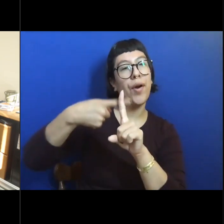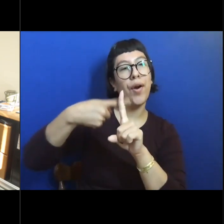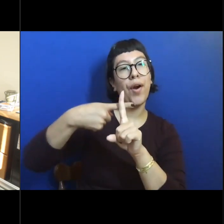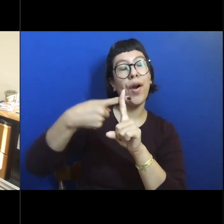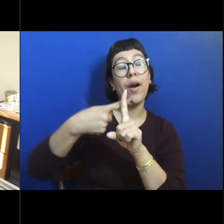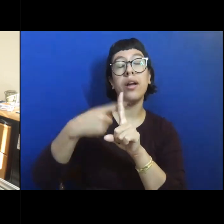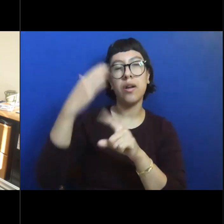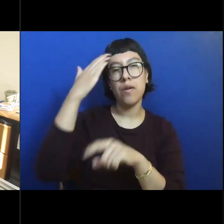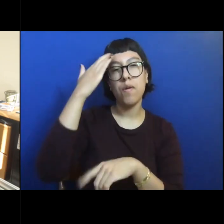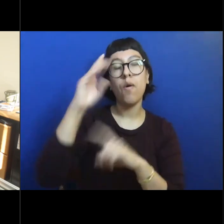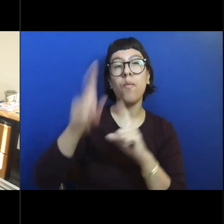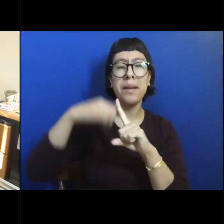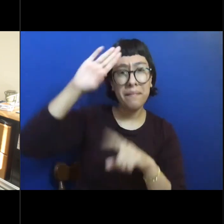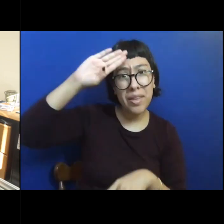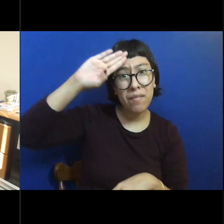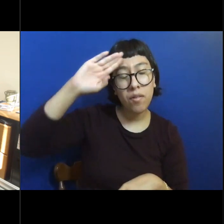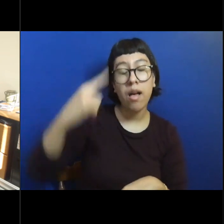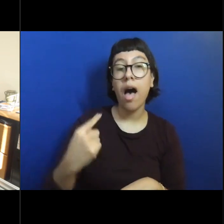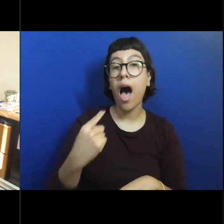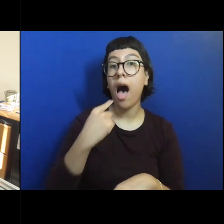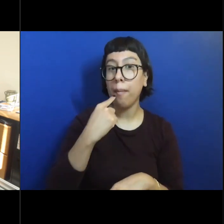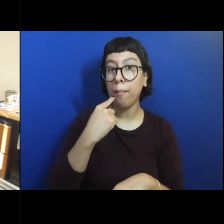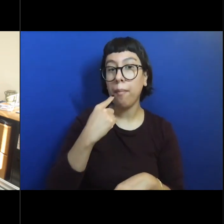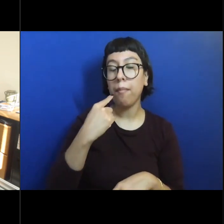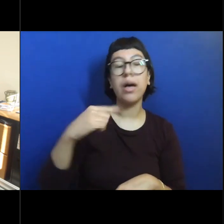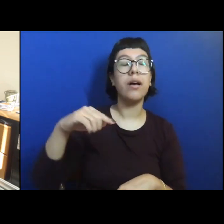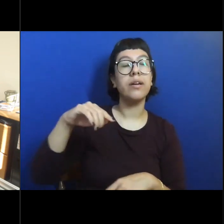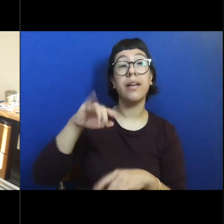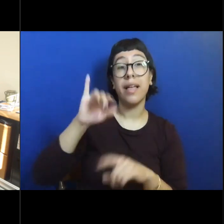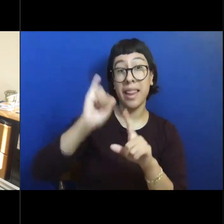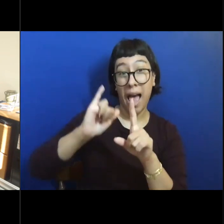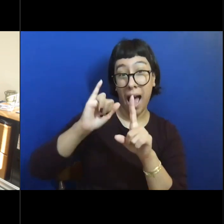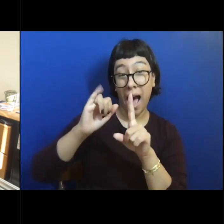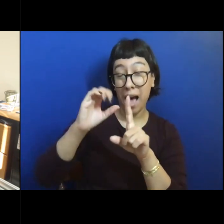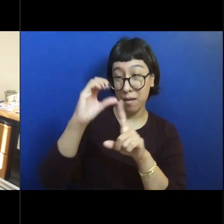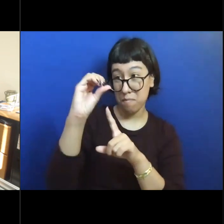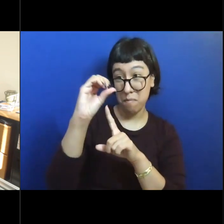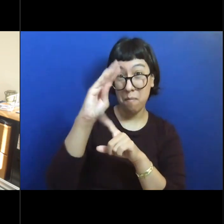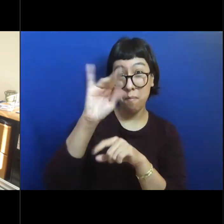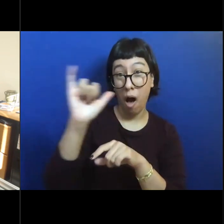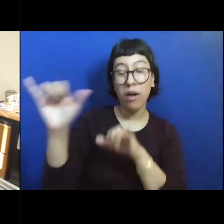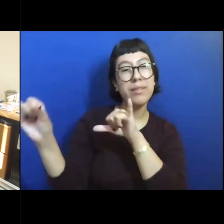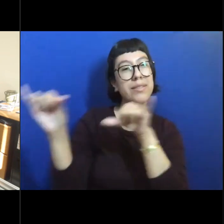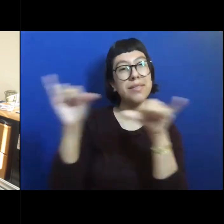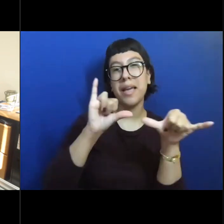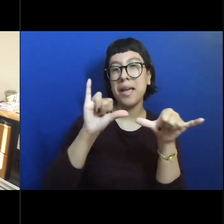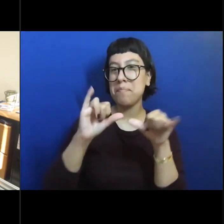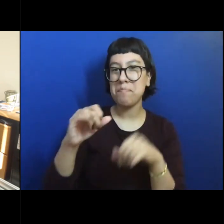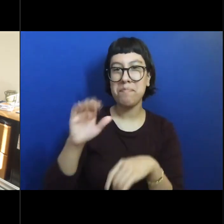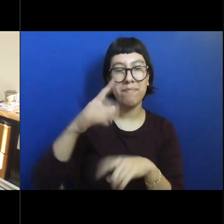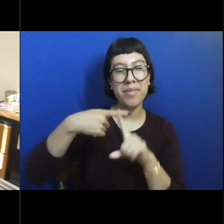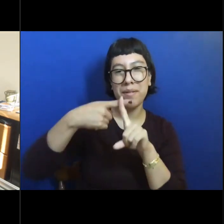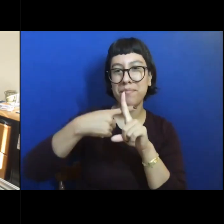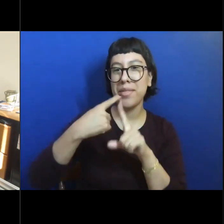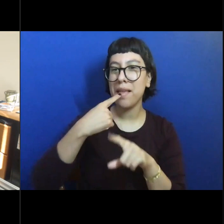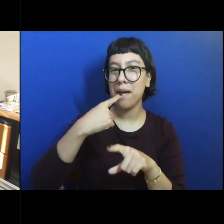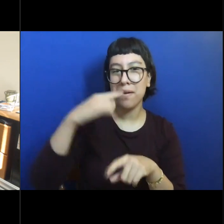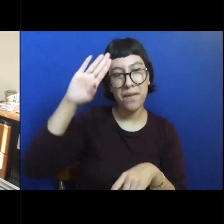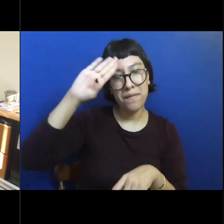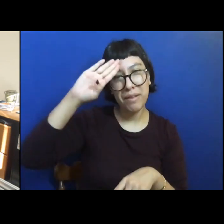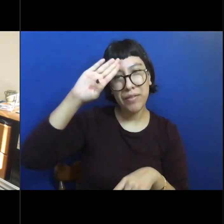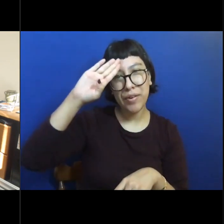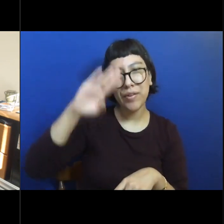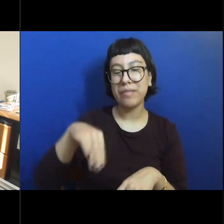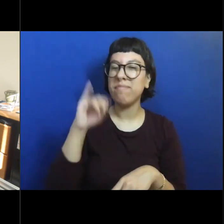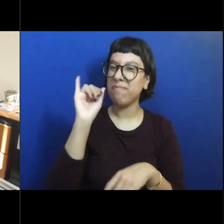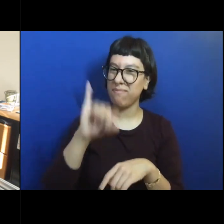under your tongue. If you look at that thermometer, it'll have a little teeny metal ball, just like you're seeing right there, a teeny